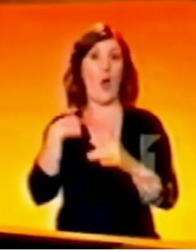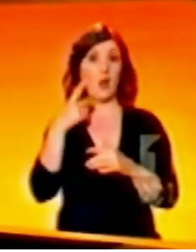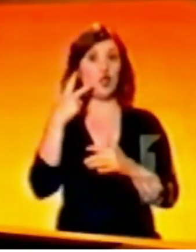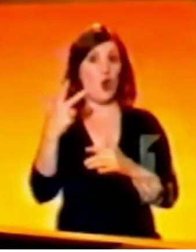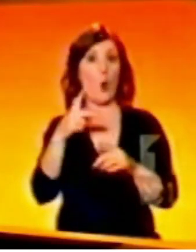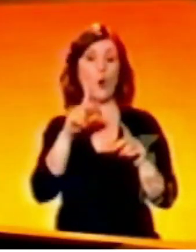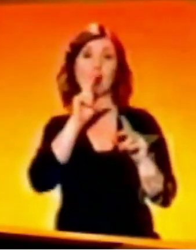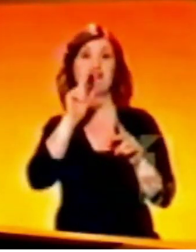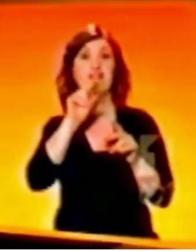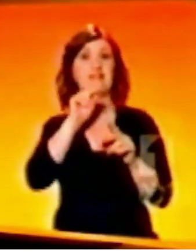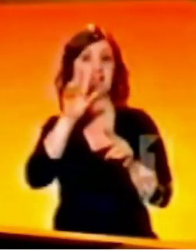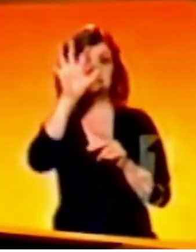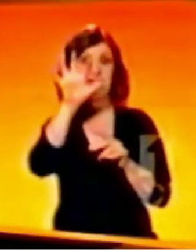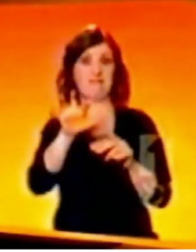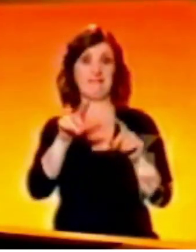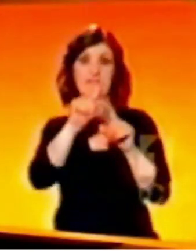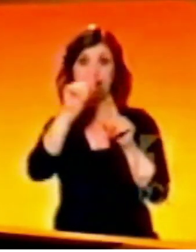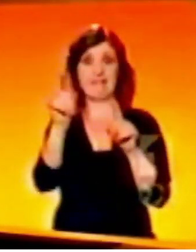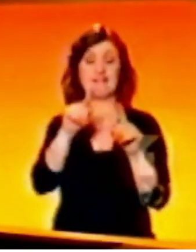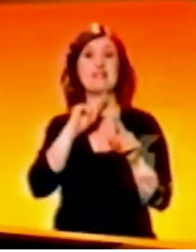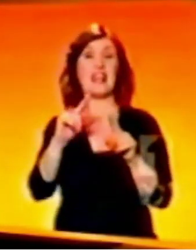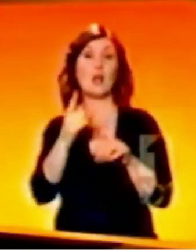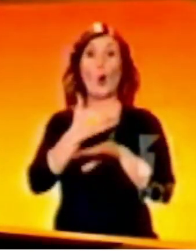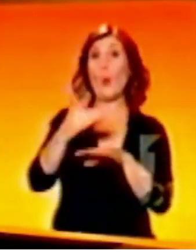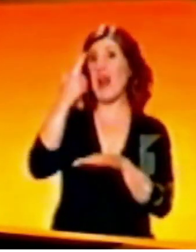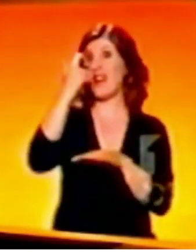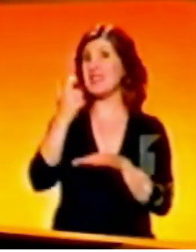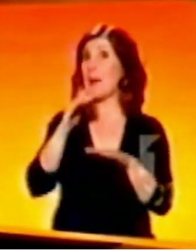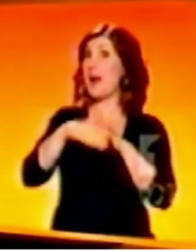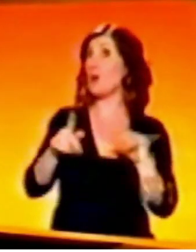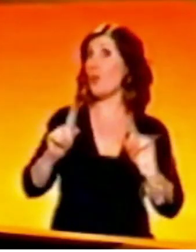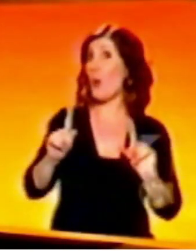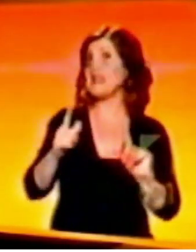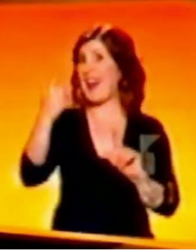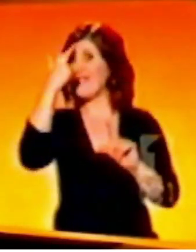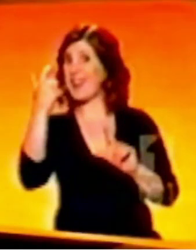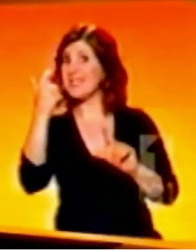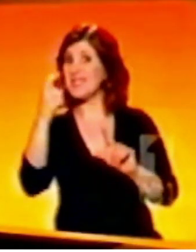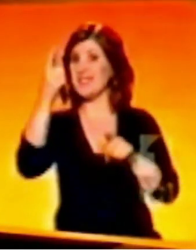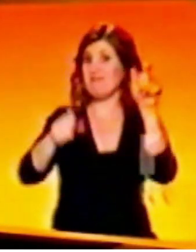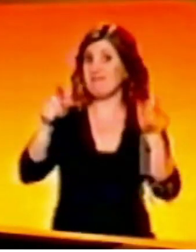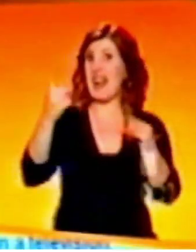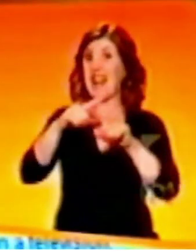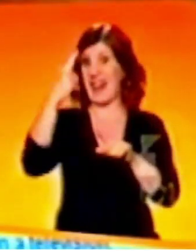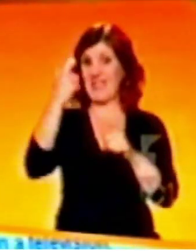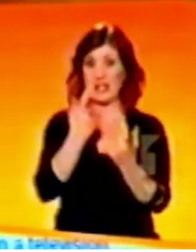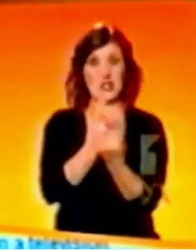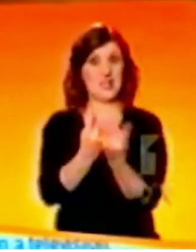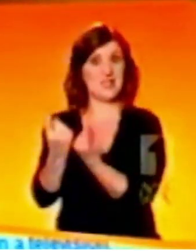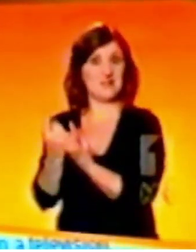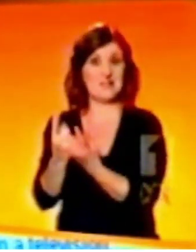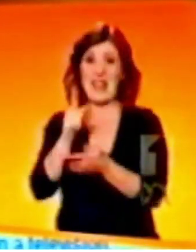the paragraph. The New Inventors is all about inventions and inventors. Each week, 3 totally